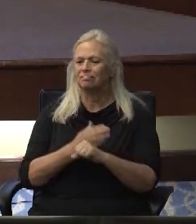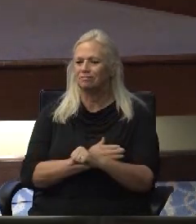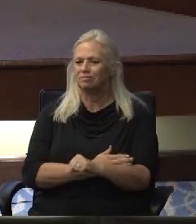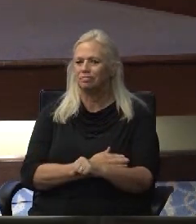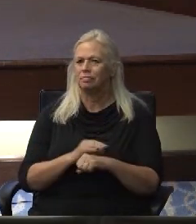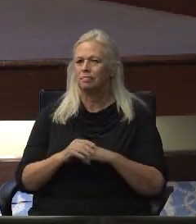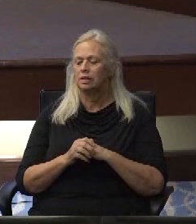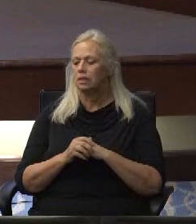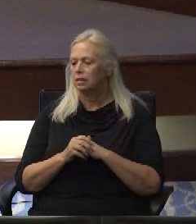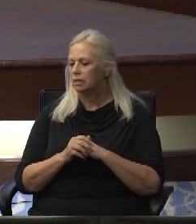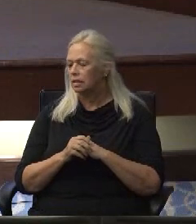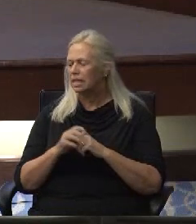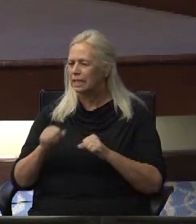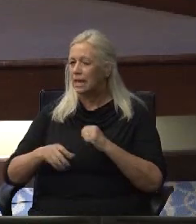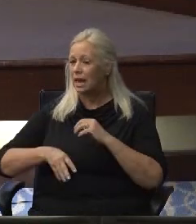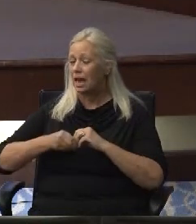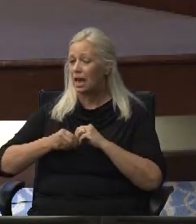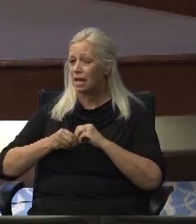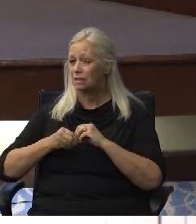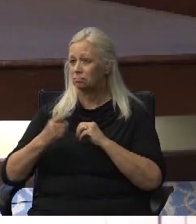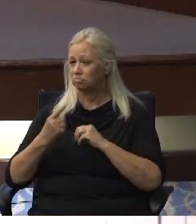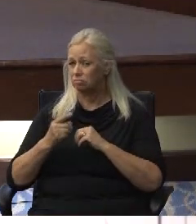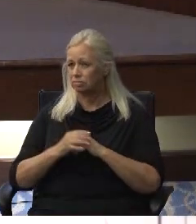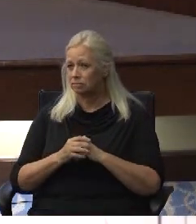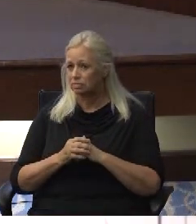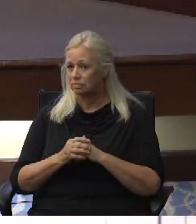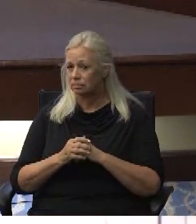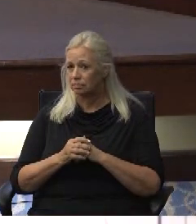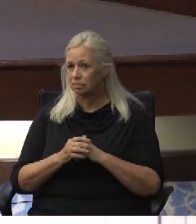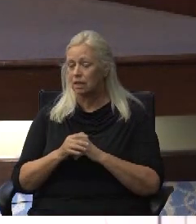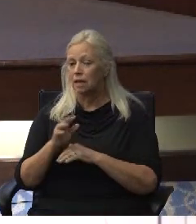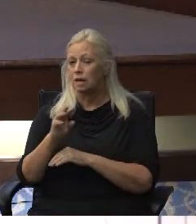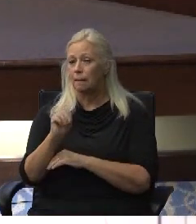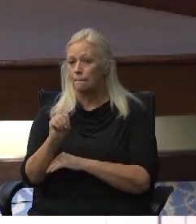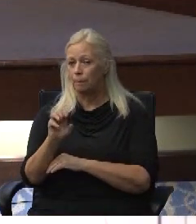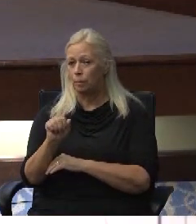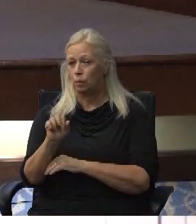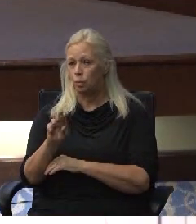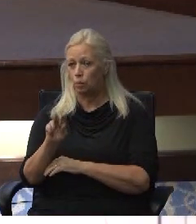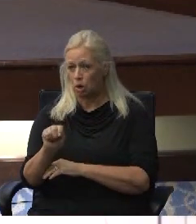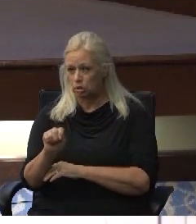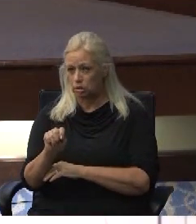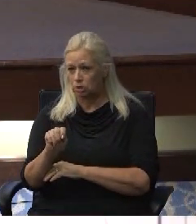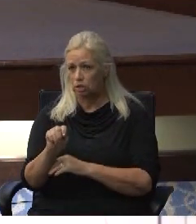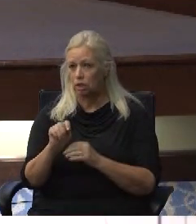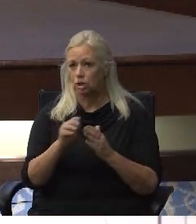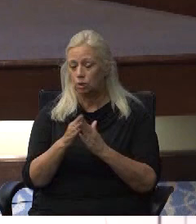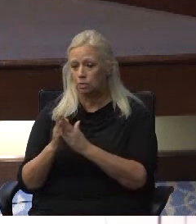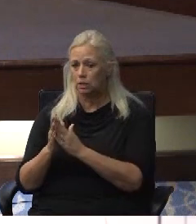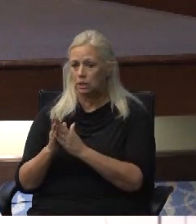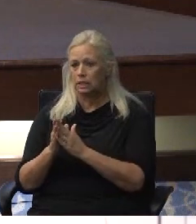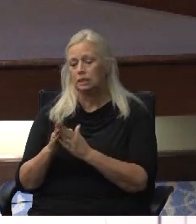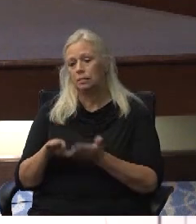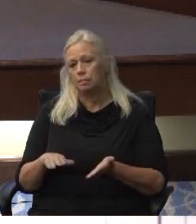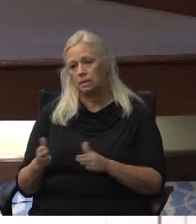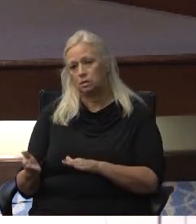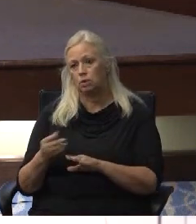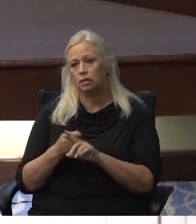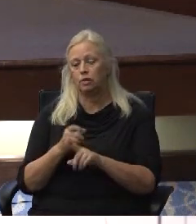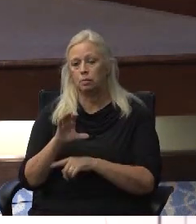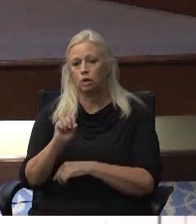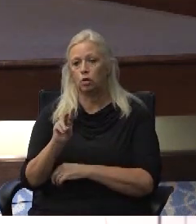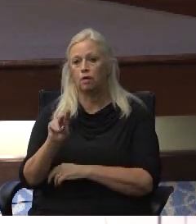Meek, if I can just add one thing that's happening out in the Mark community today. We had a man pass away from COVID-19 last week,